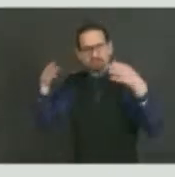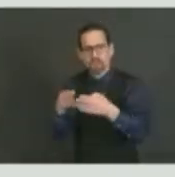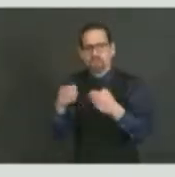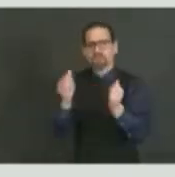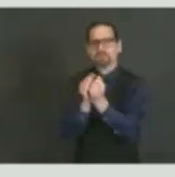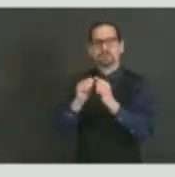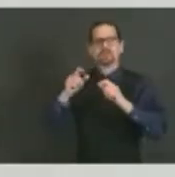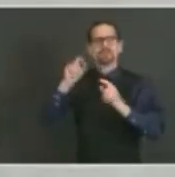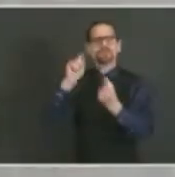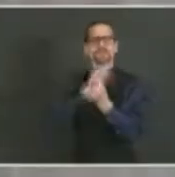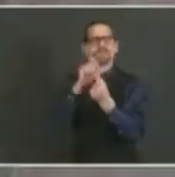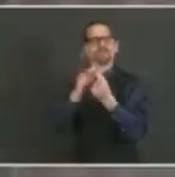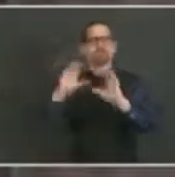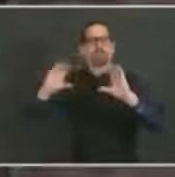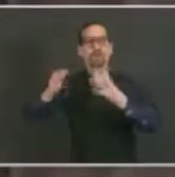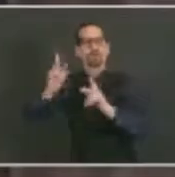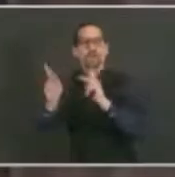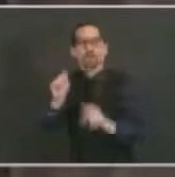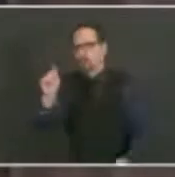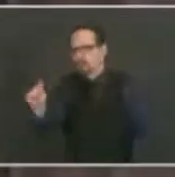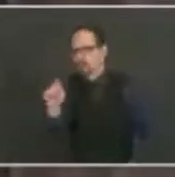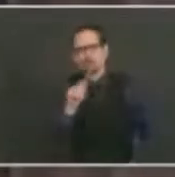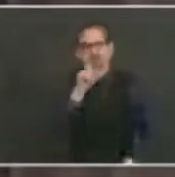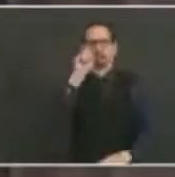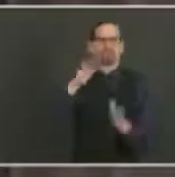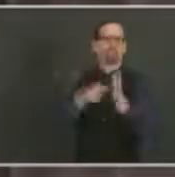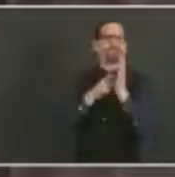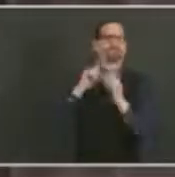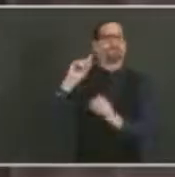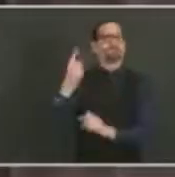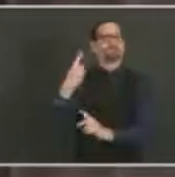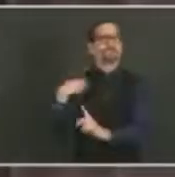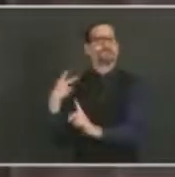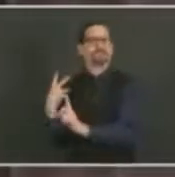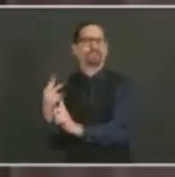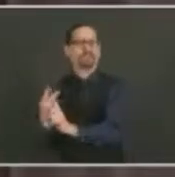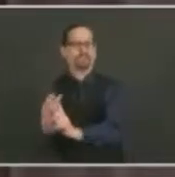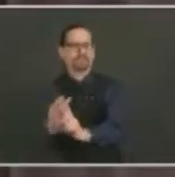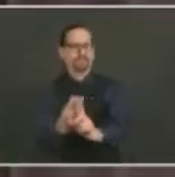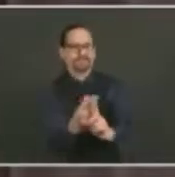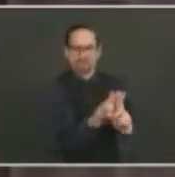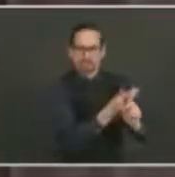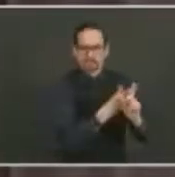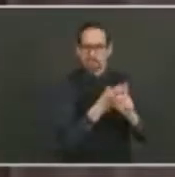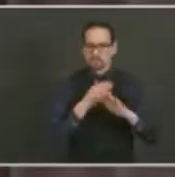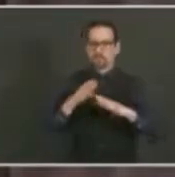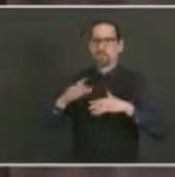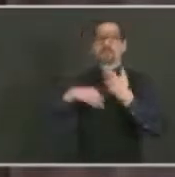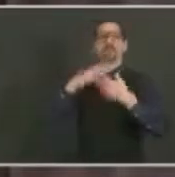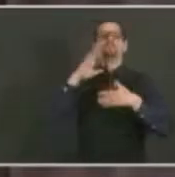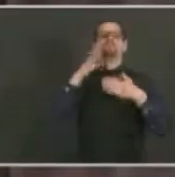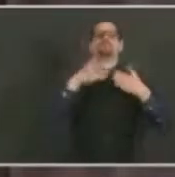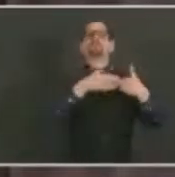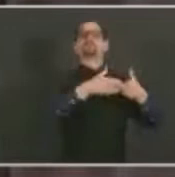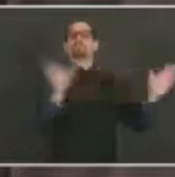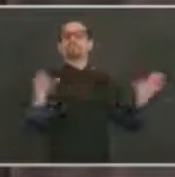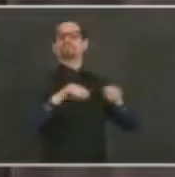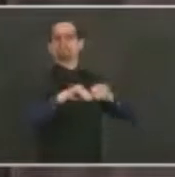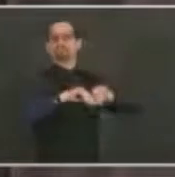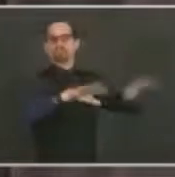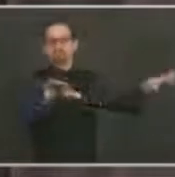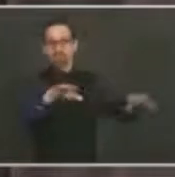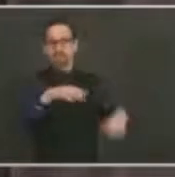vaccination campaign. And as I've said, who you vaccinate matters.